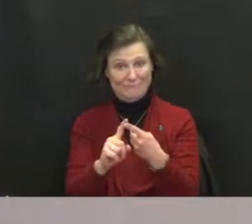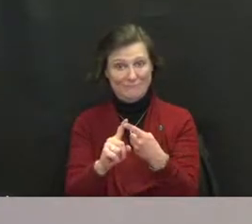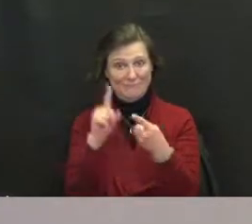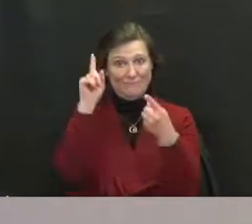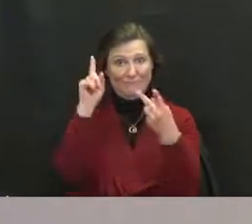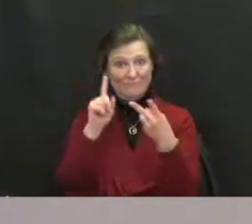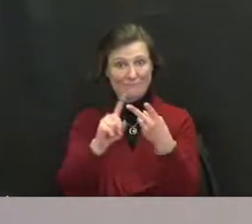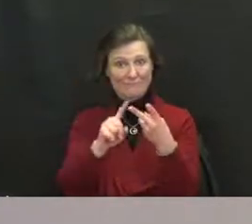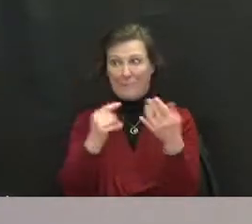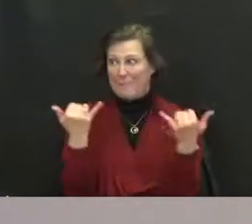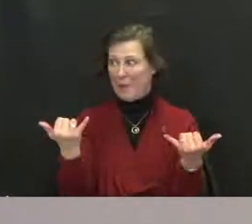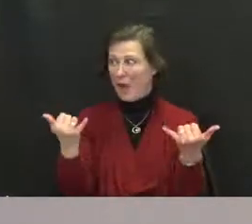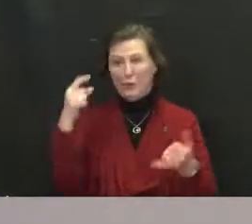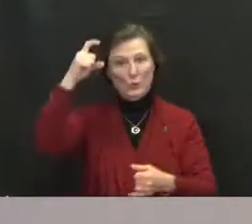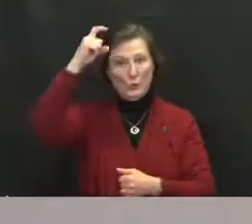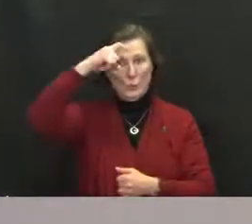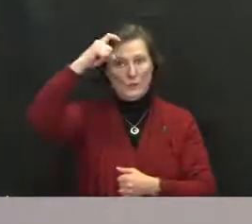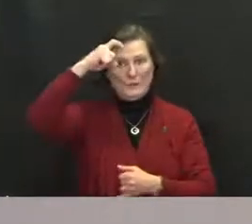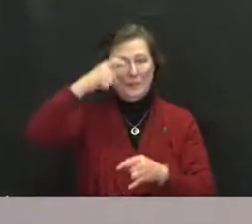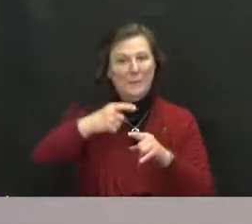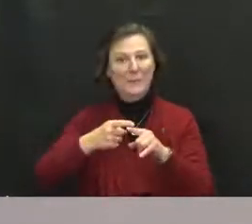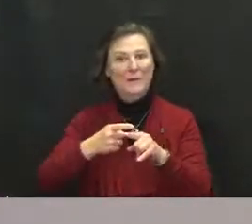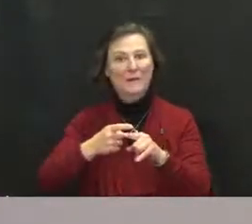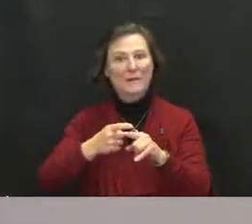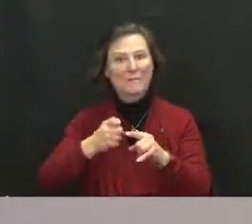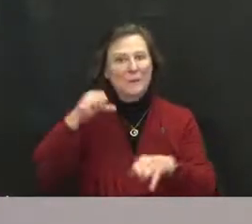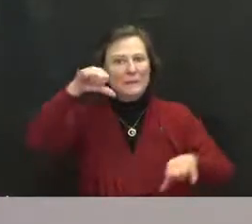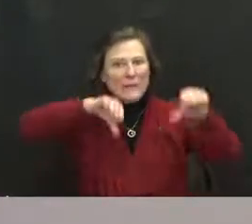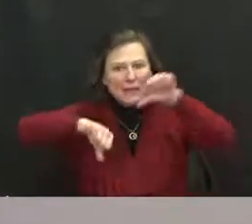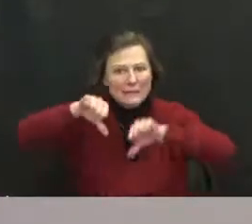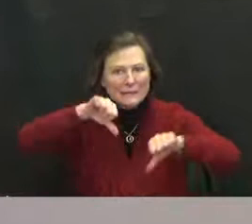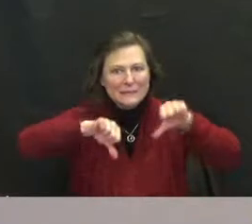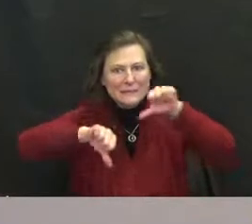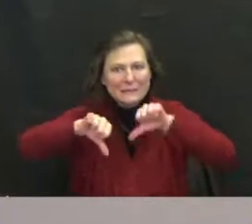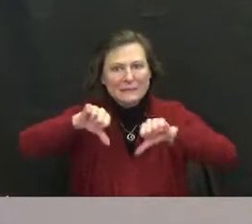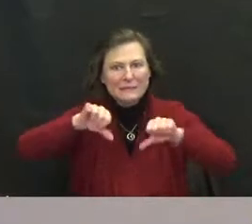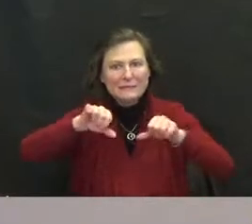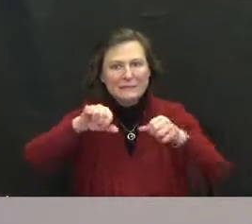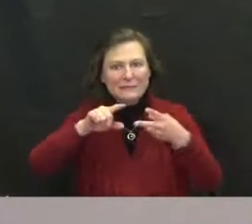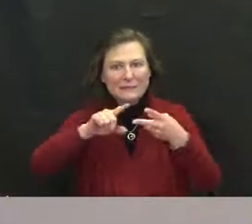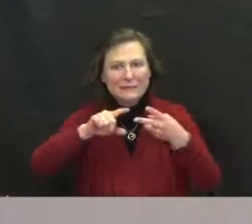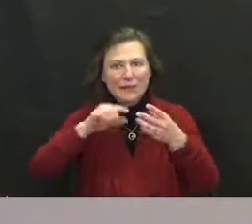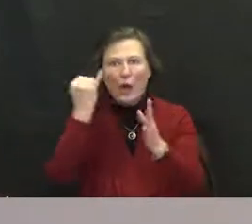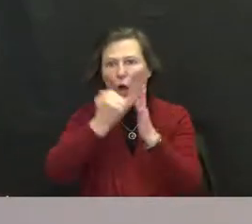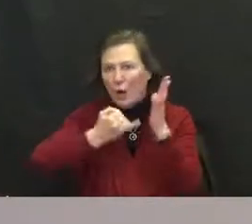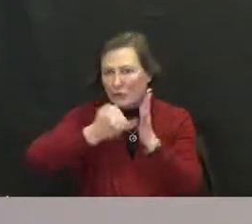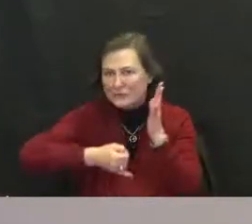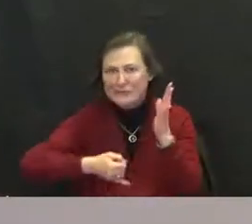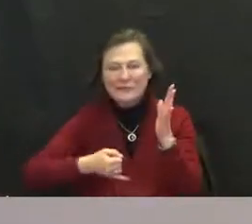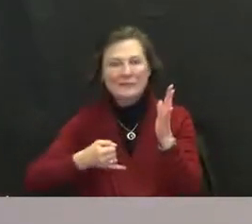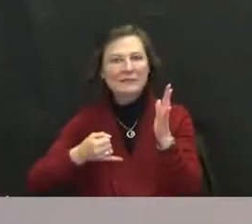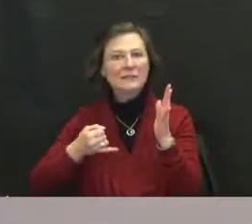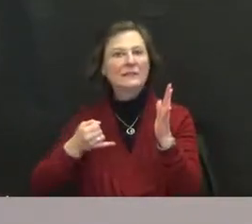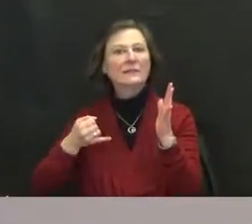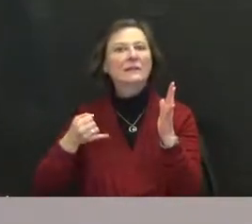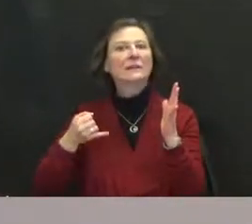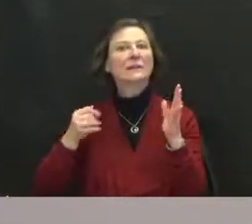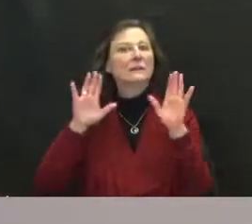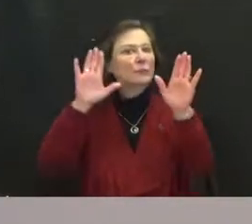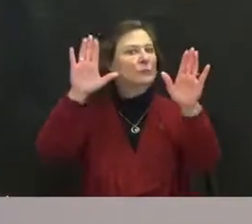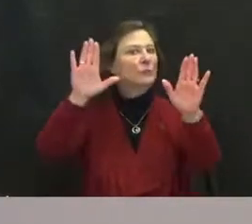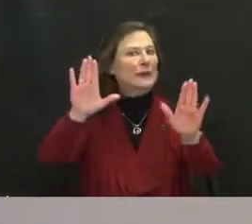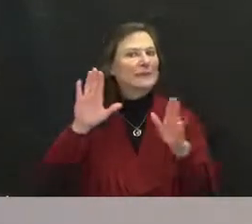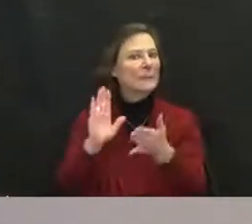There's modern wisdom from the sciences, the arts, great